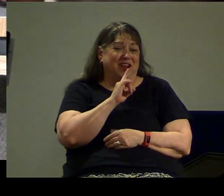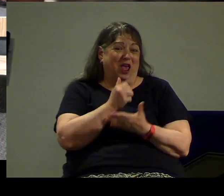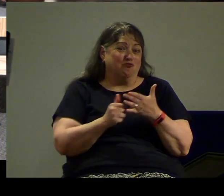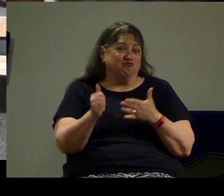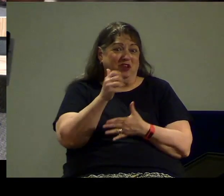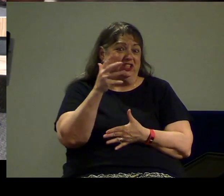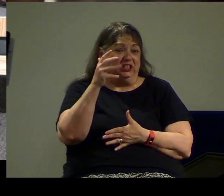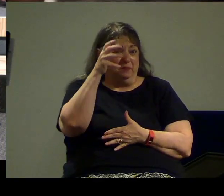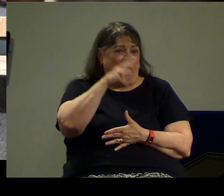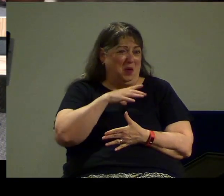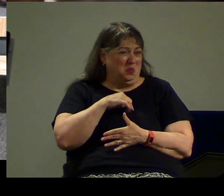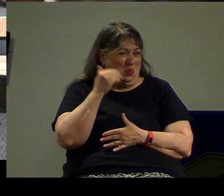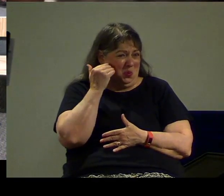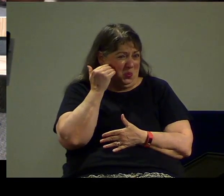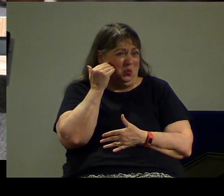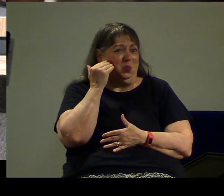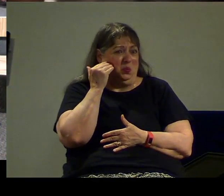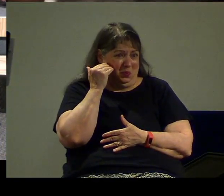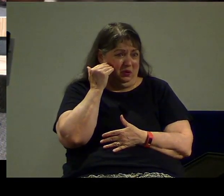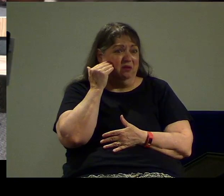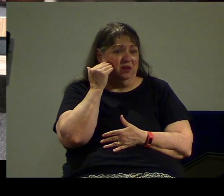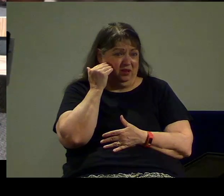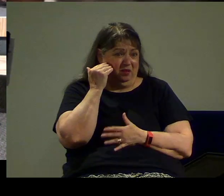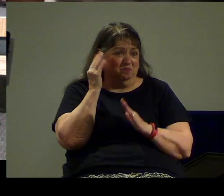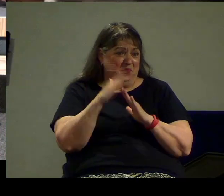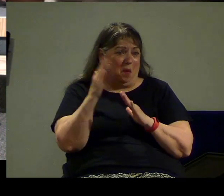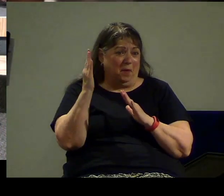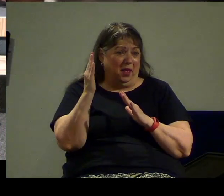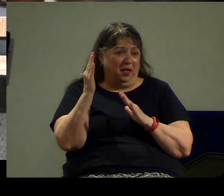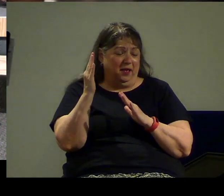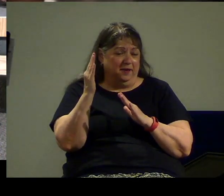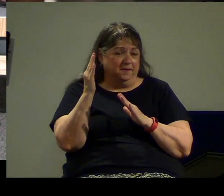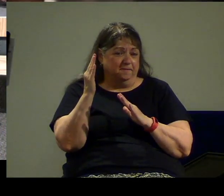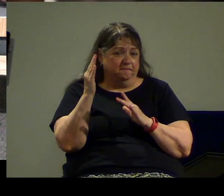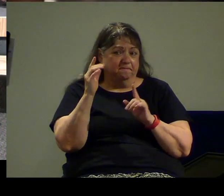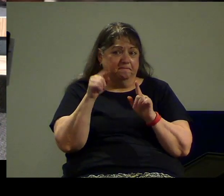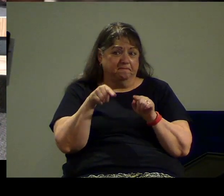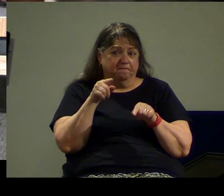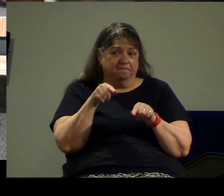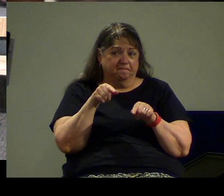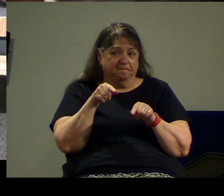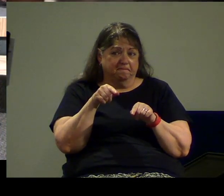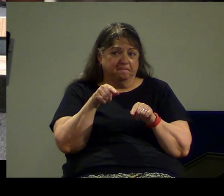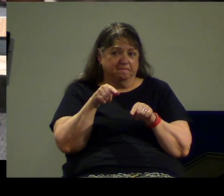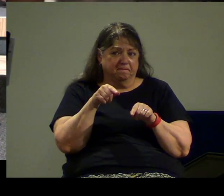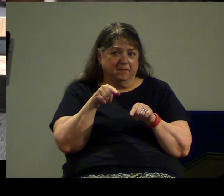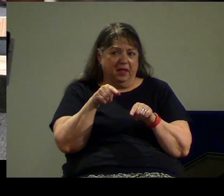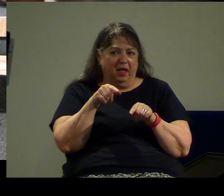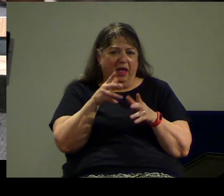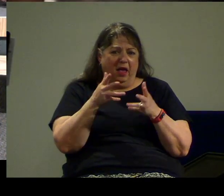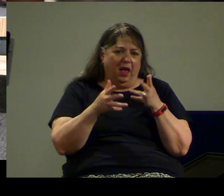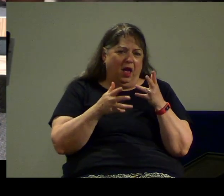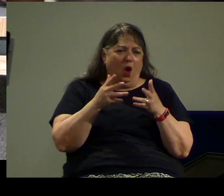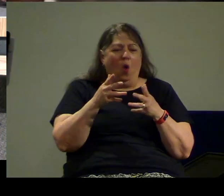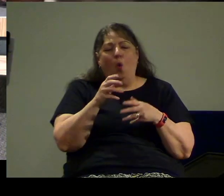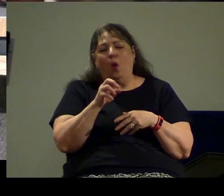we know of, even in today's standards, other than Jeff Bezos, maybe, who's I work for, Amazon.